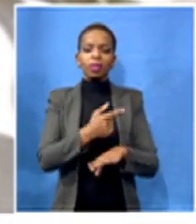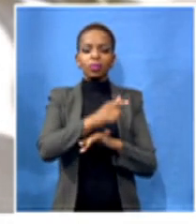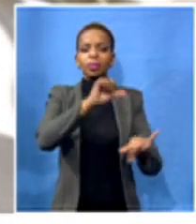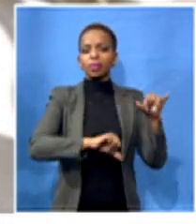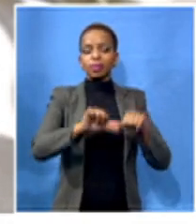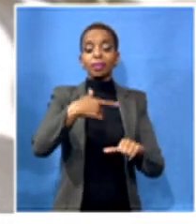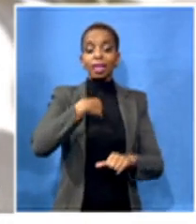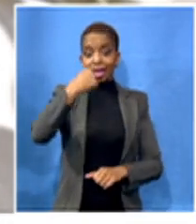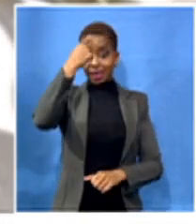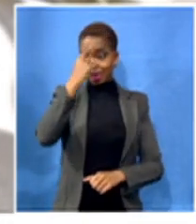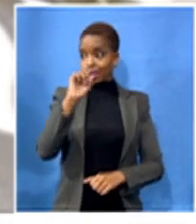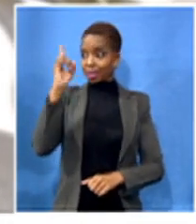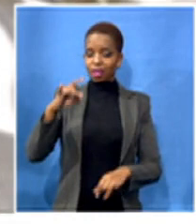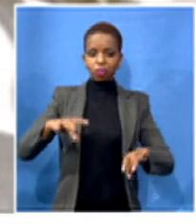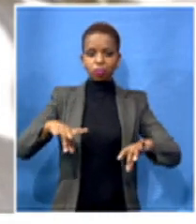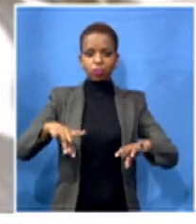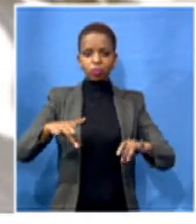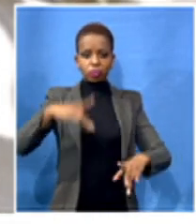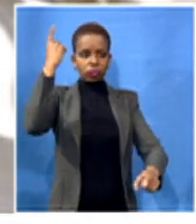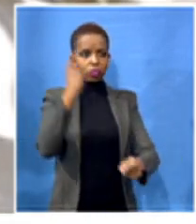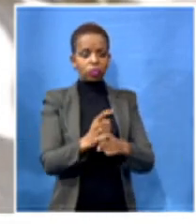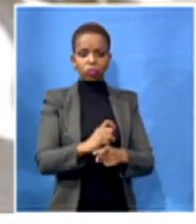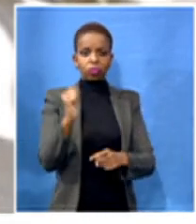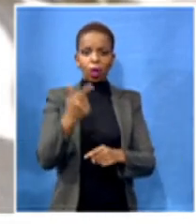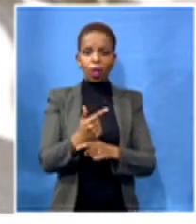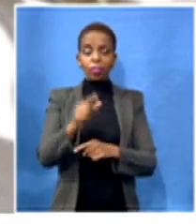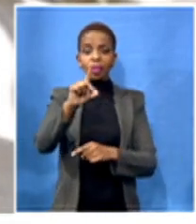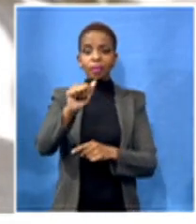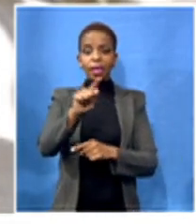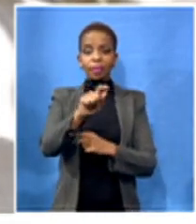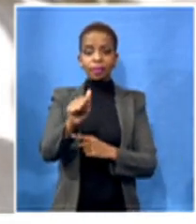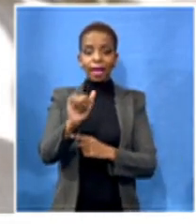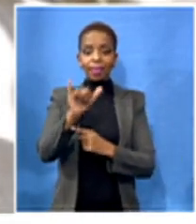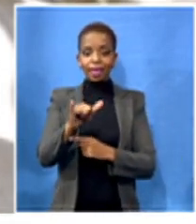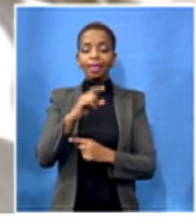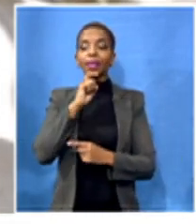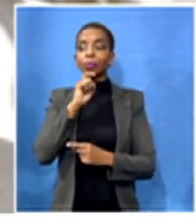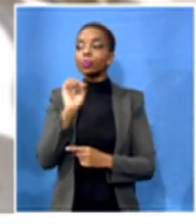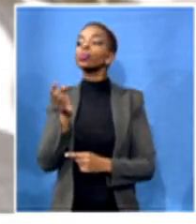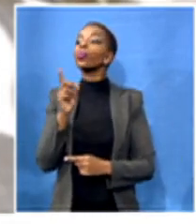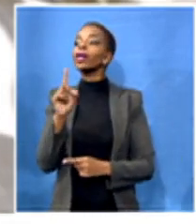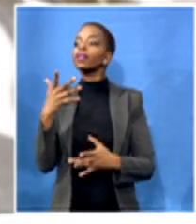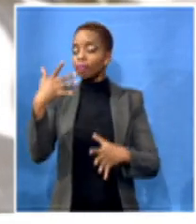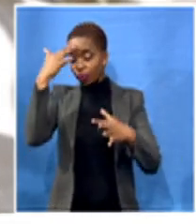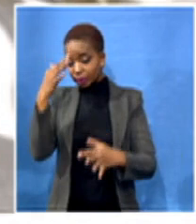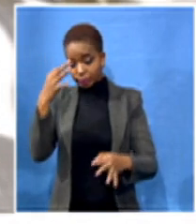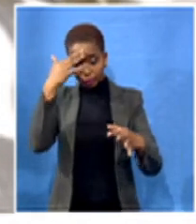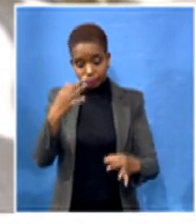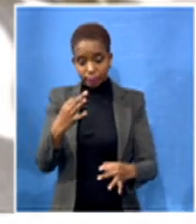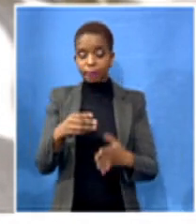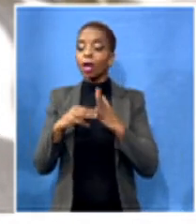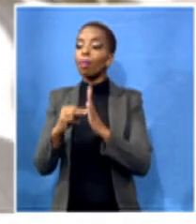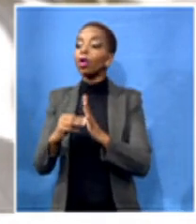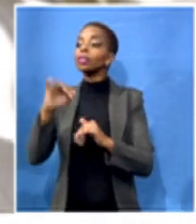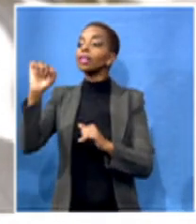they've refused until now, to release all the data that they used to make all their decisions and all of their models to show everybody